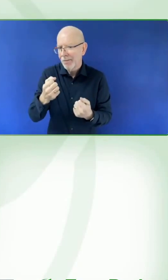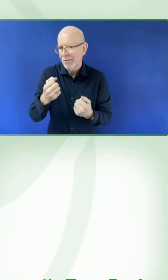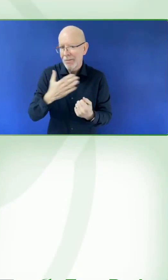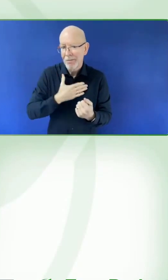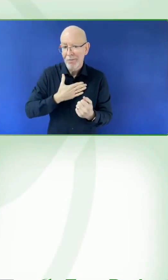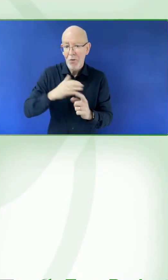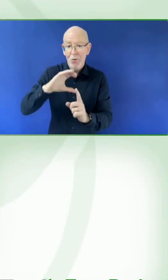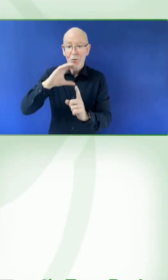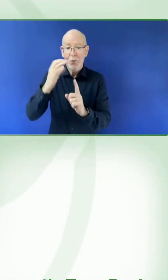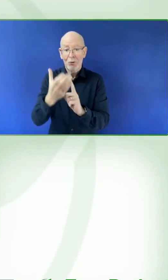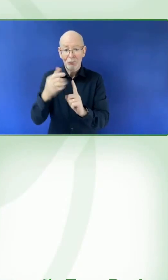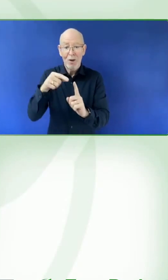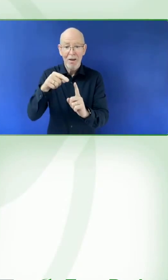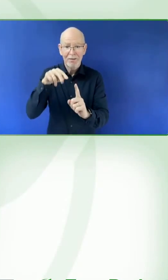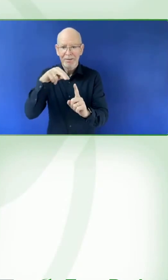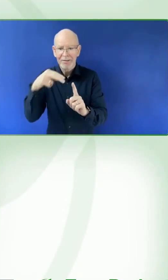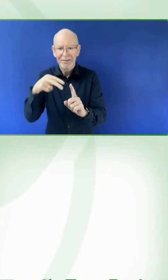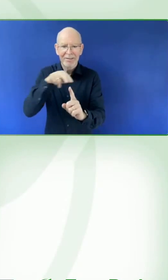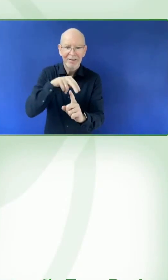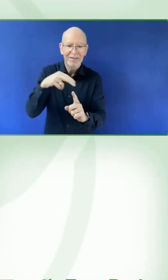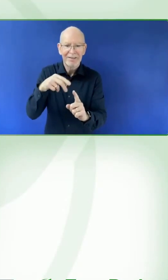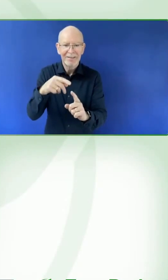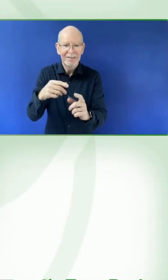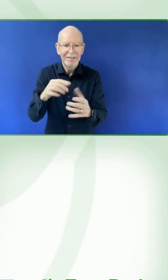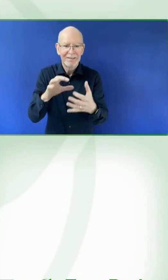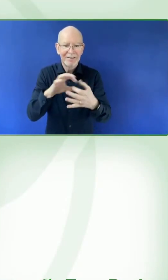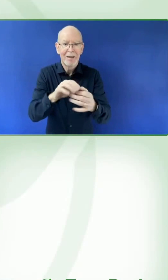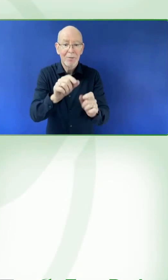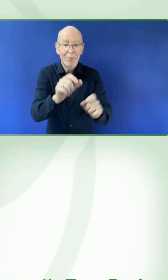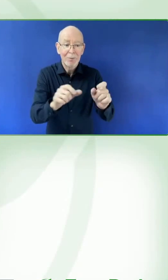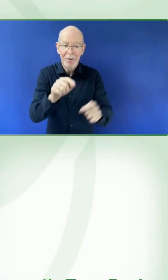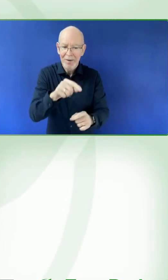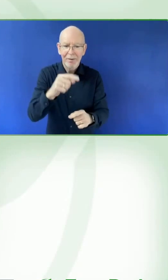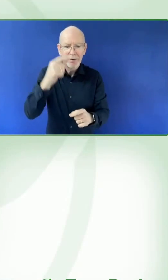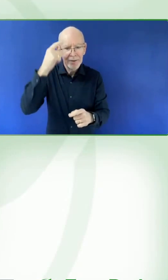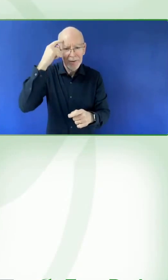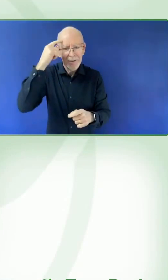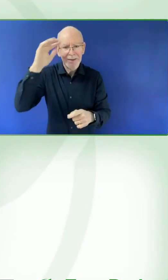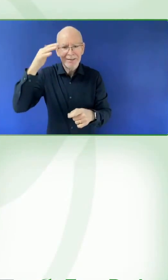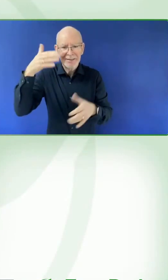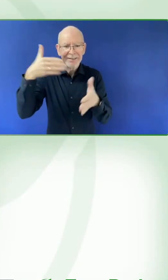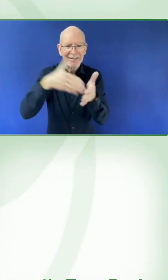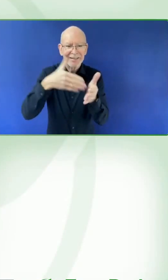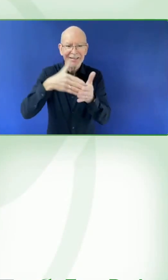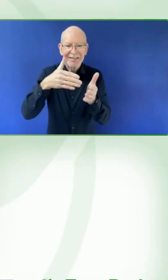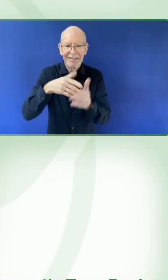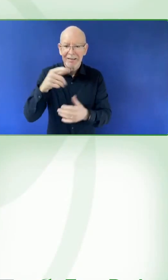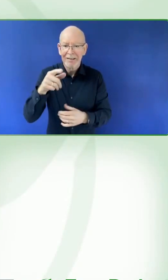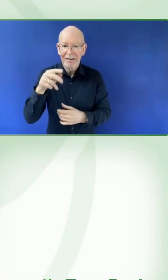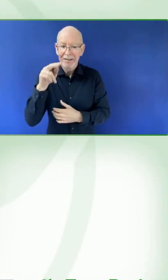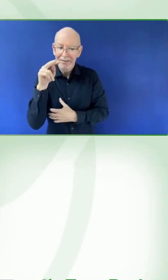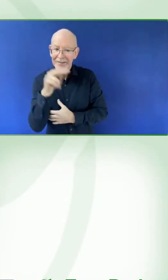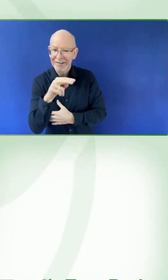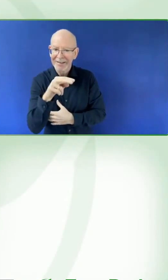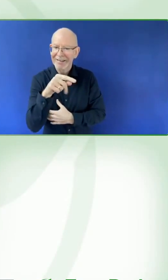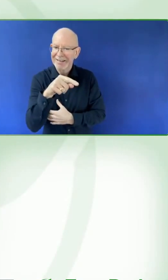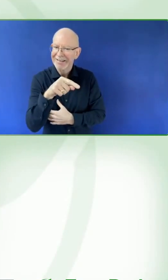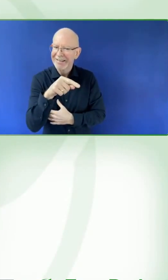decisions about their lives or their bodies. So I consider that during this time we